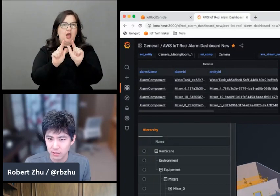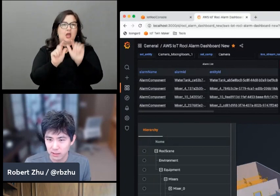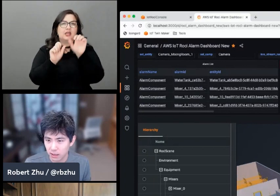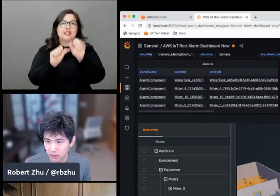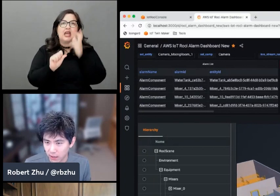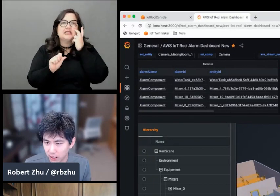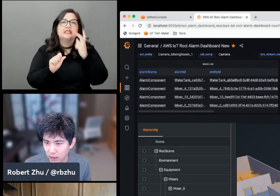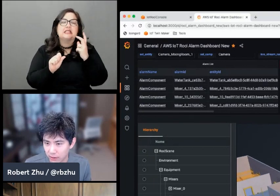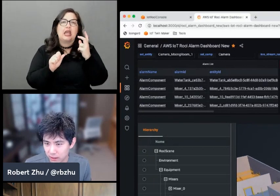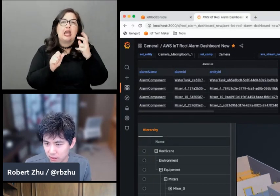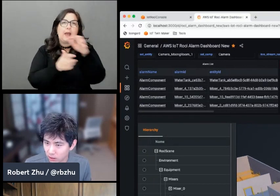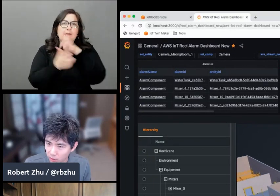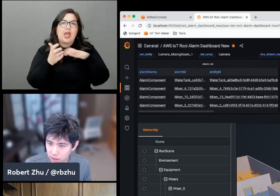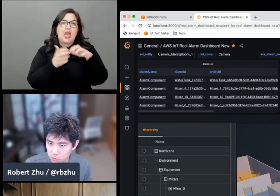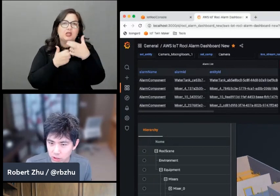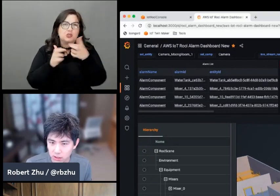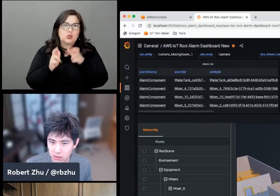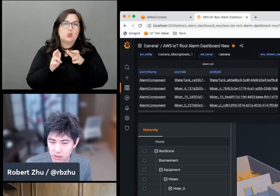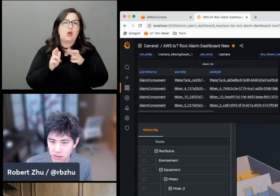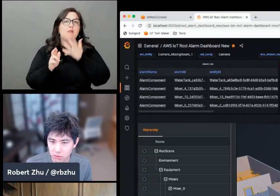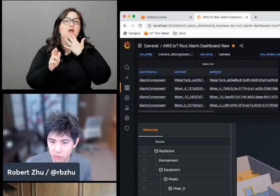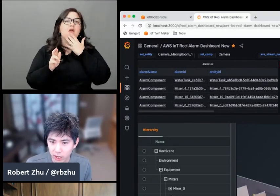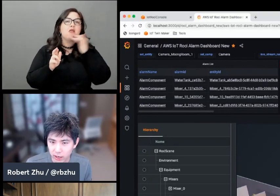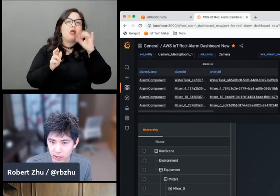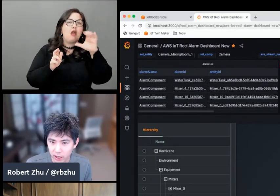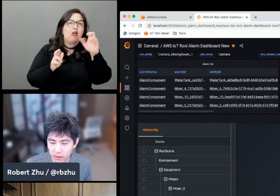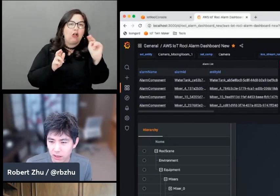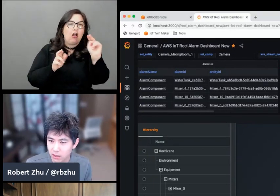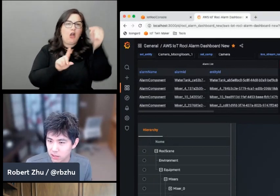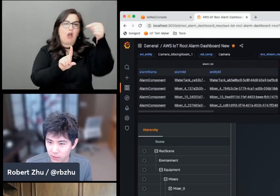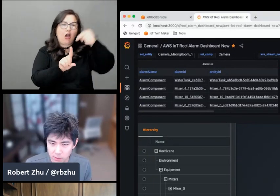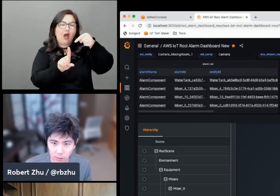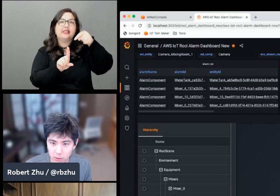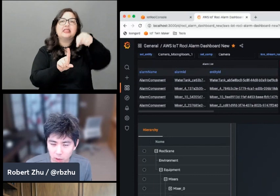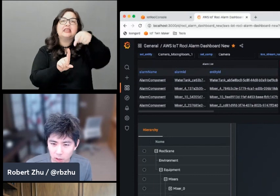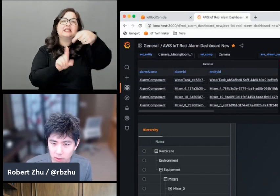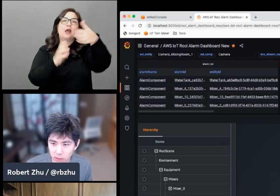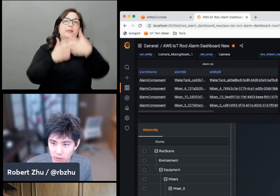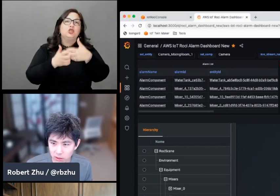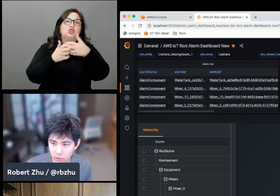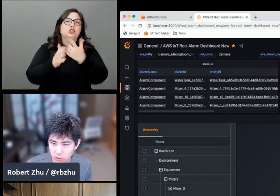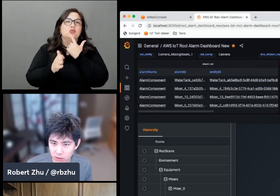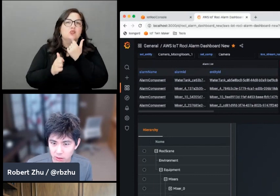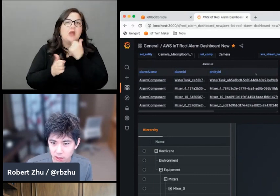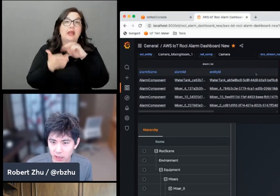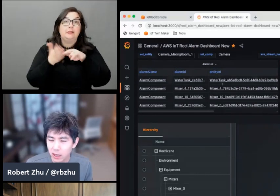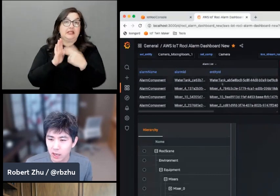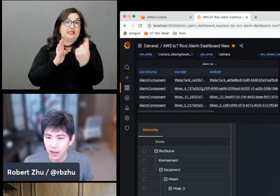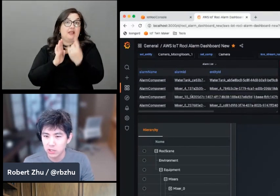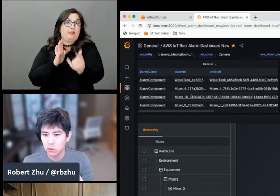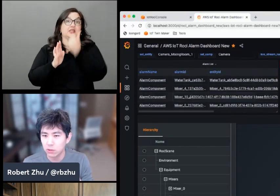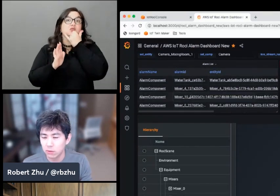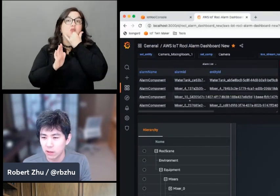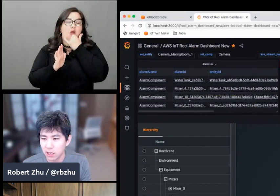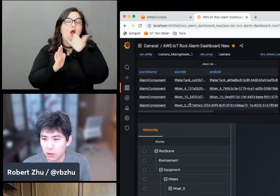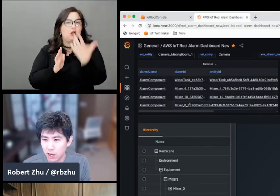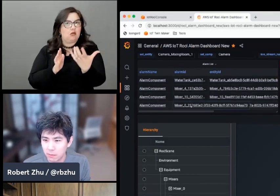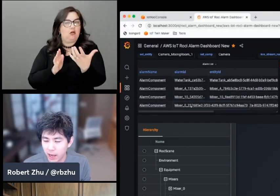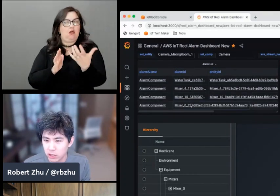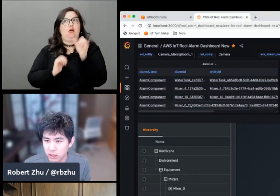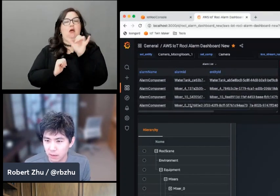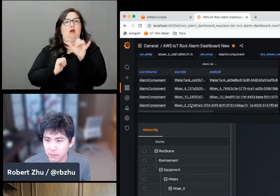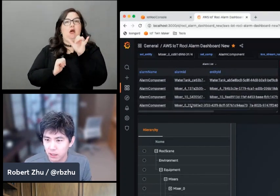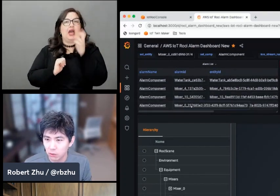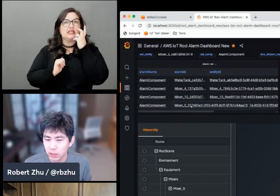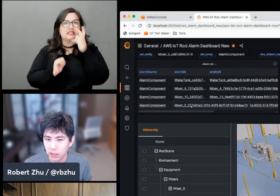a glance, this colored icon that's like, oh, this machine is red and something's probably wrong with it. We need to drill into it. And as you were going through that demo,